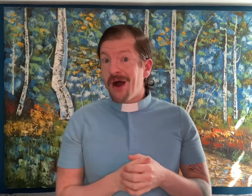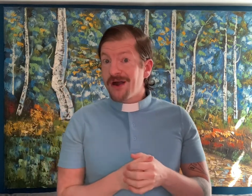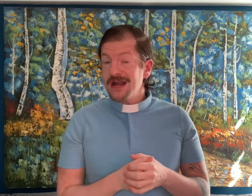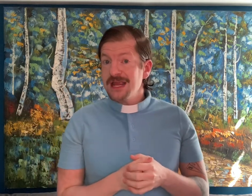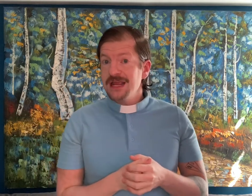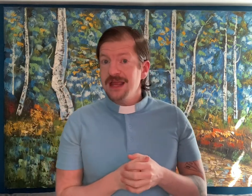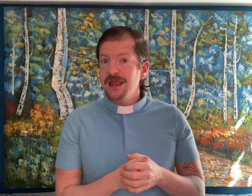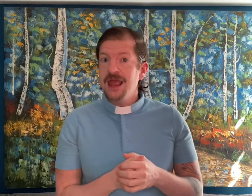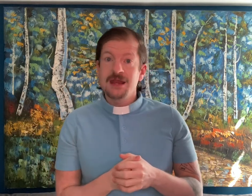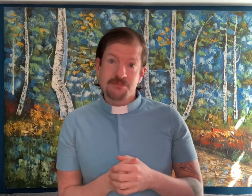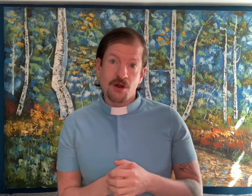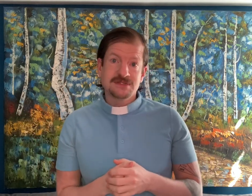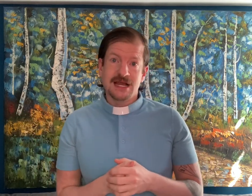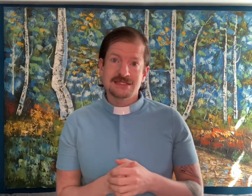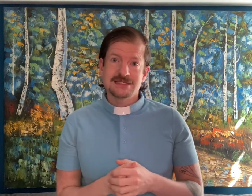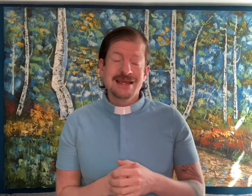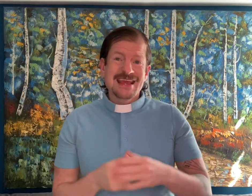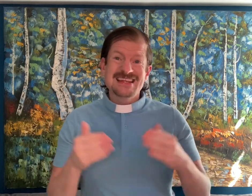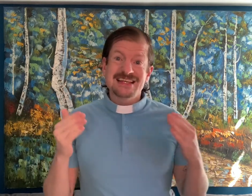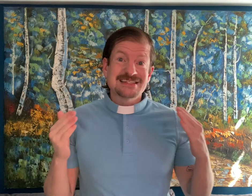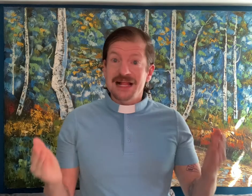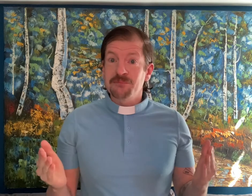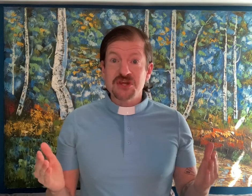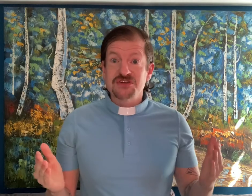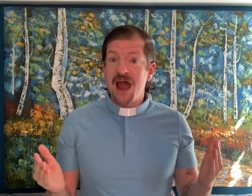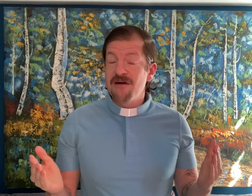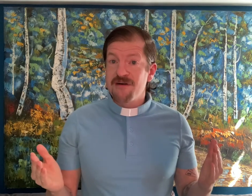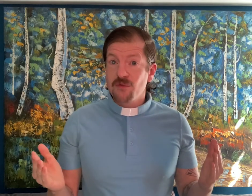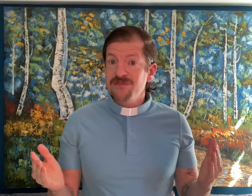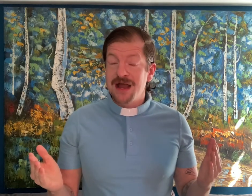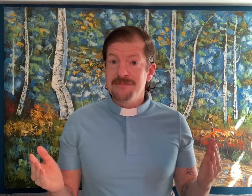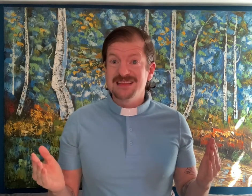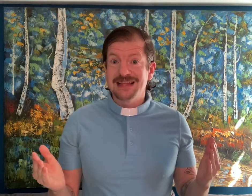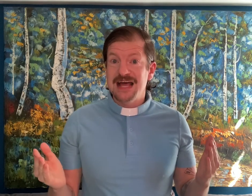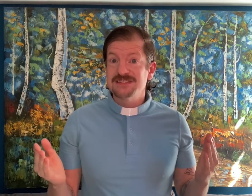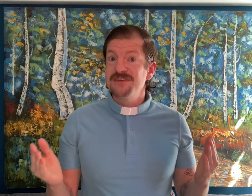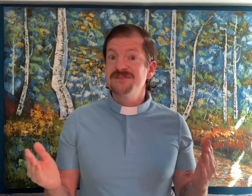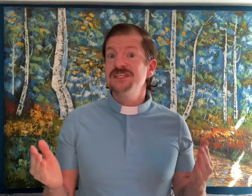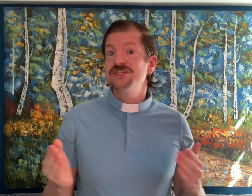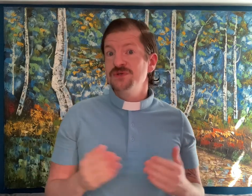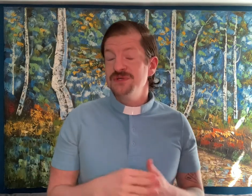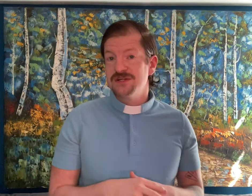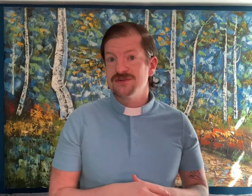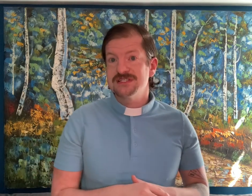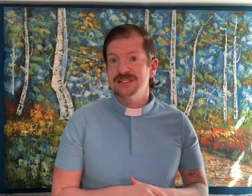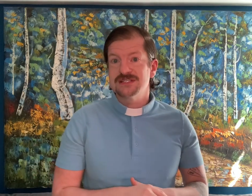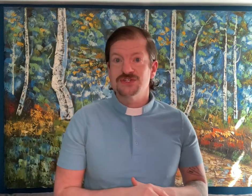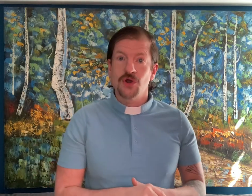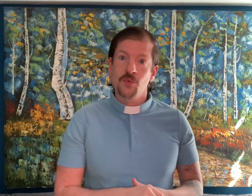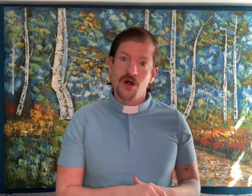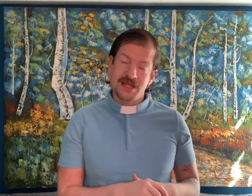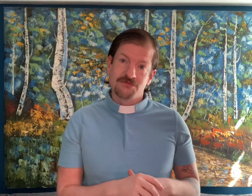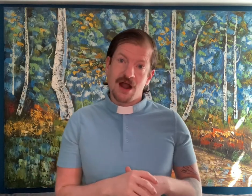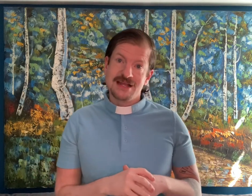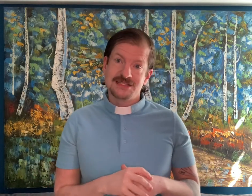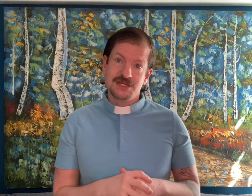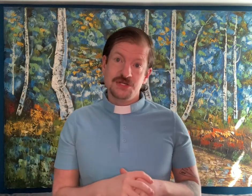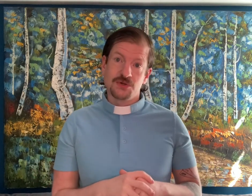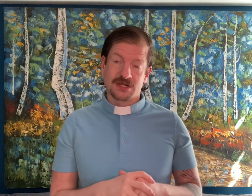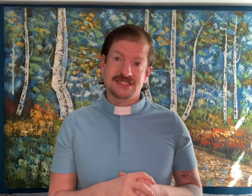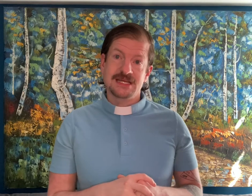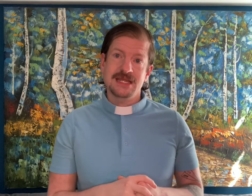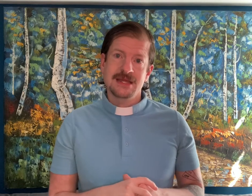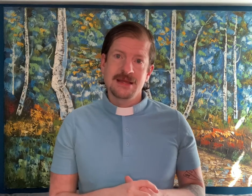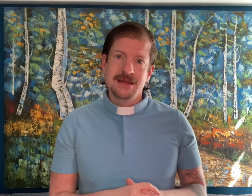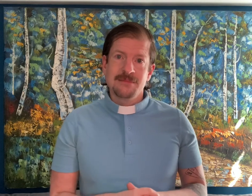both a party and a protest. It is a celebration of how far we've come in the last 52 years since the Stonewall Inn riots in